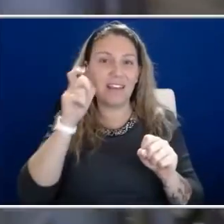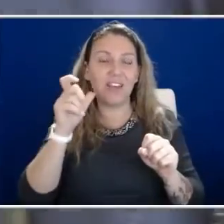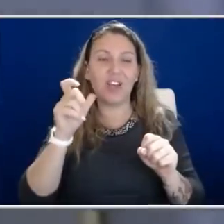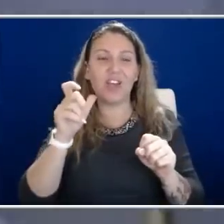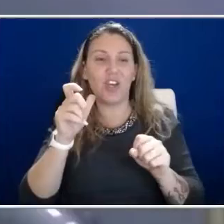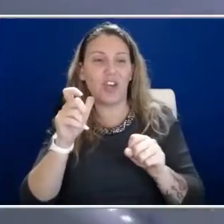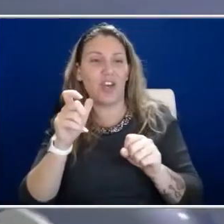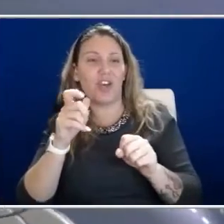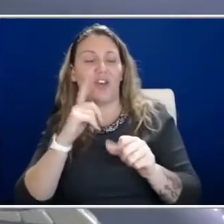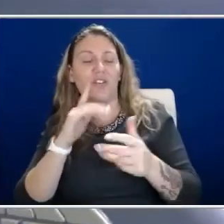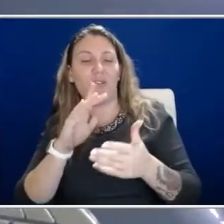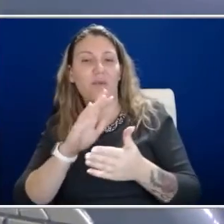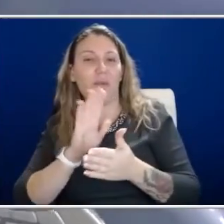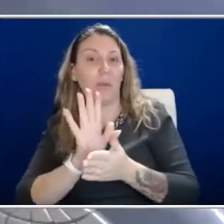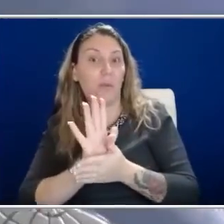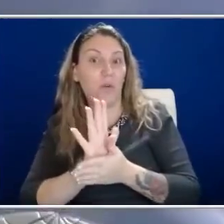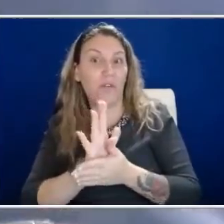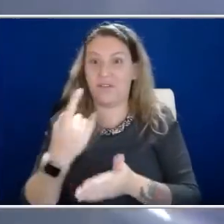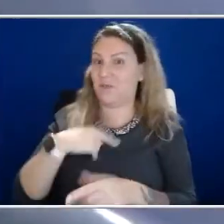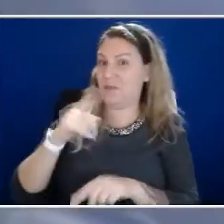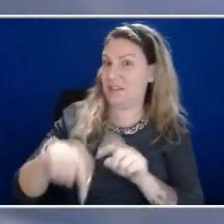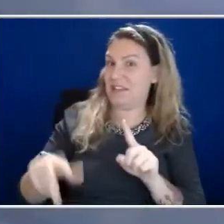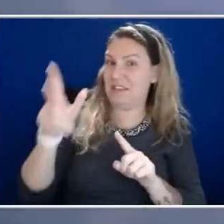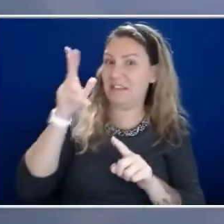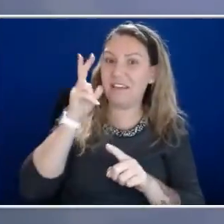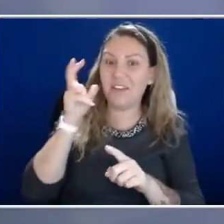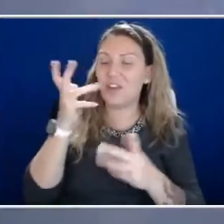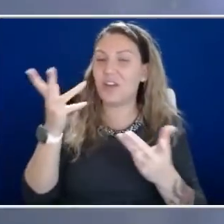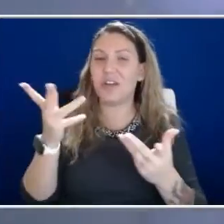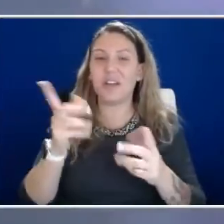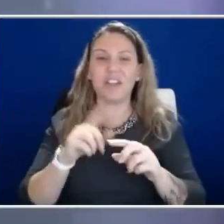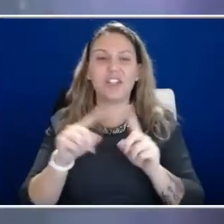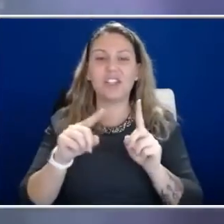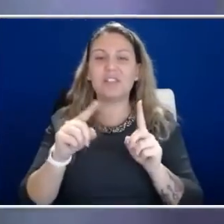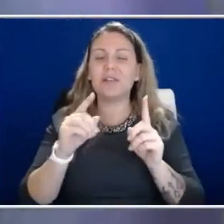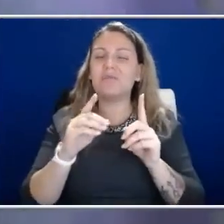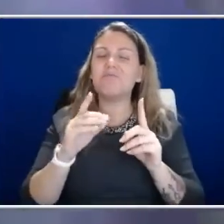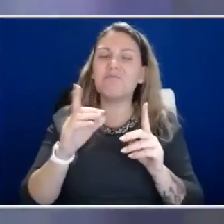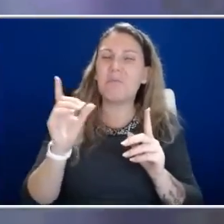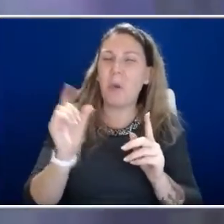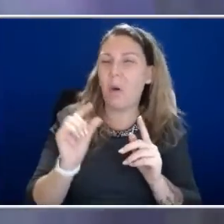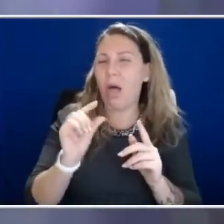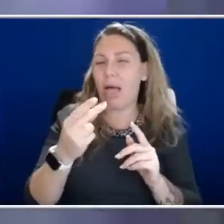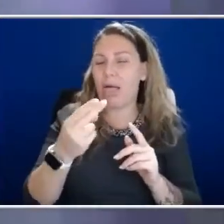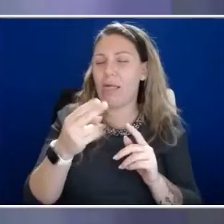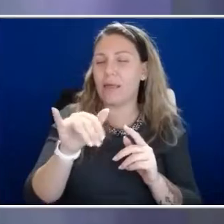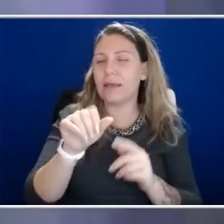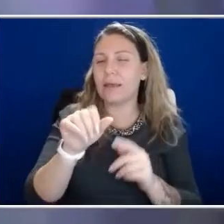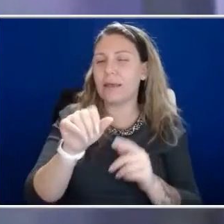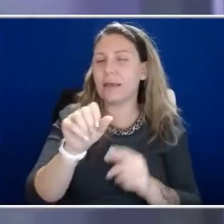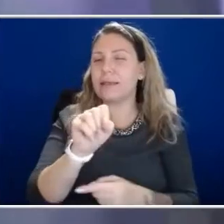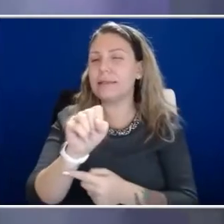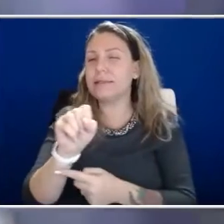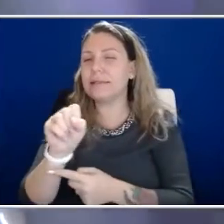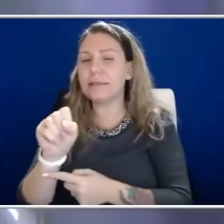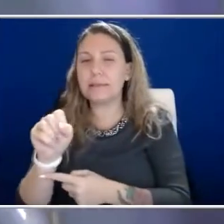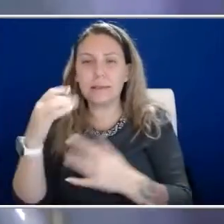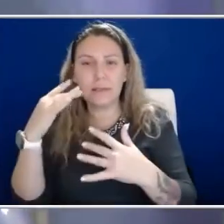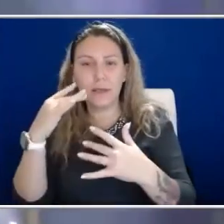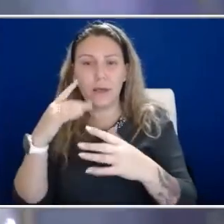We can't hear them. There's just kind of a light hissing noise of the machines as we stand in here. And this is where the patients will be for the